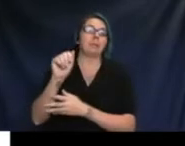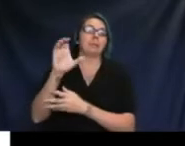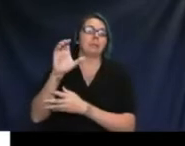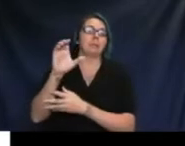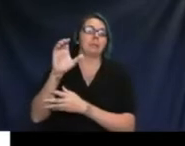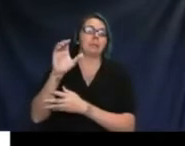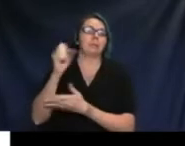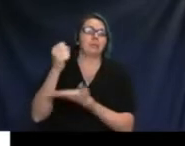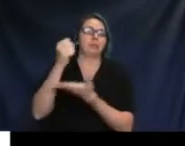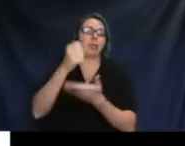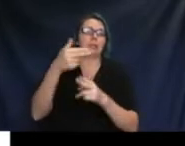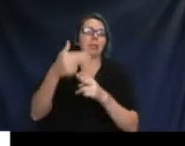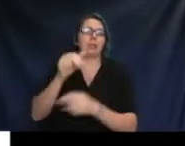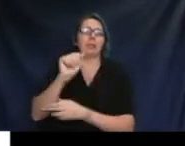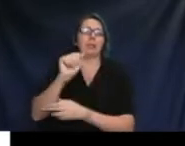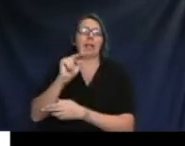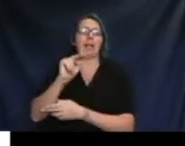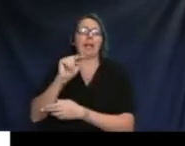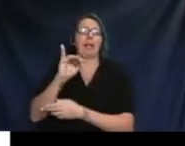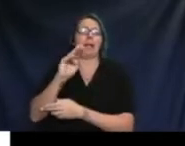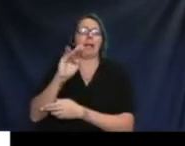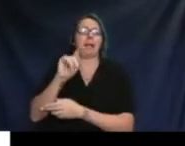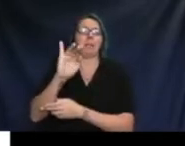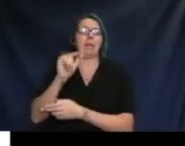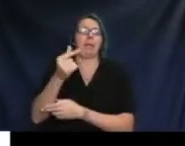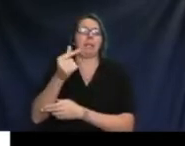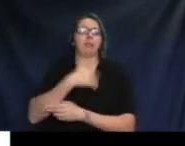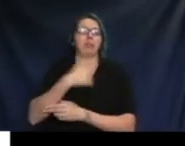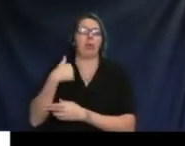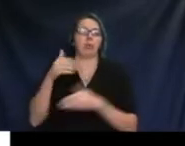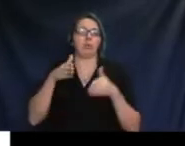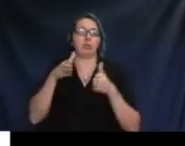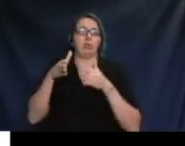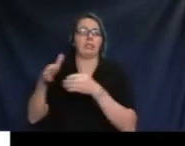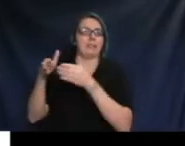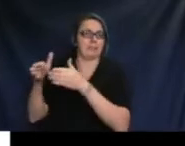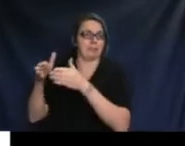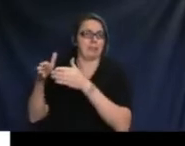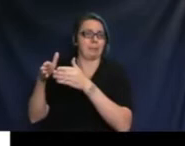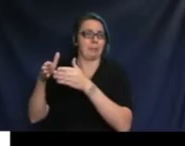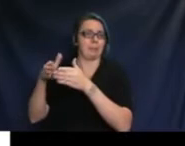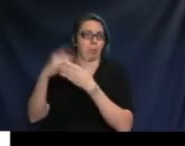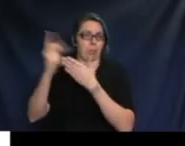Streets grants program. I also want to let you know that